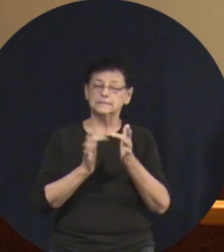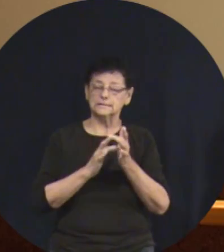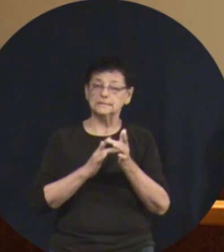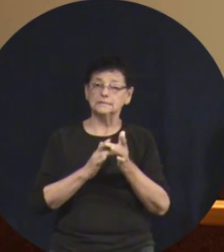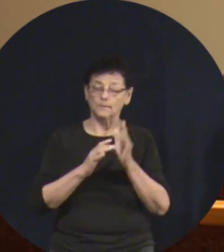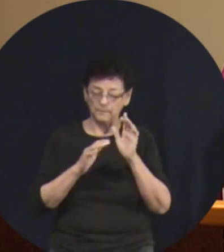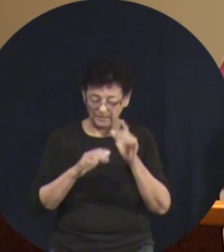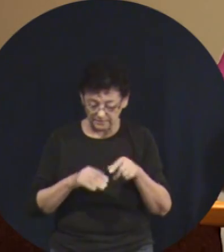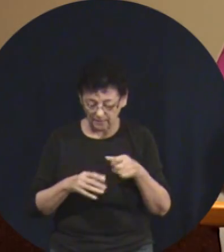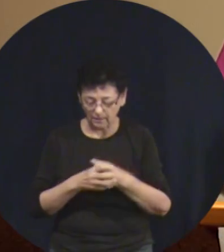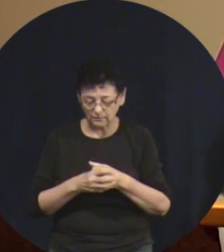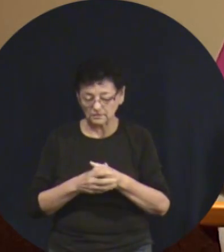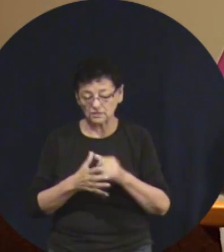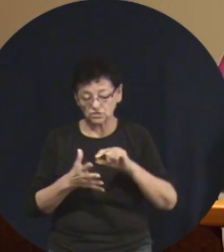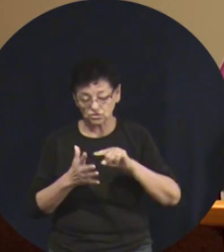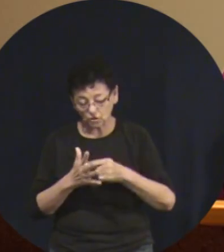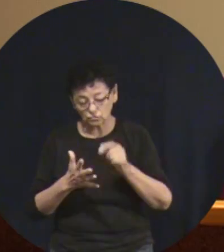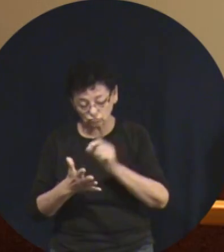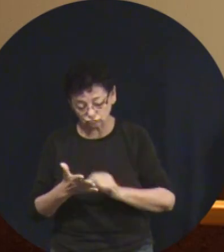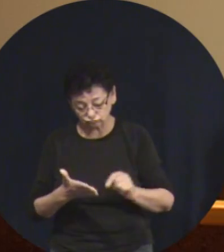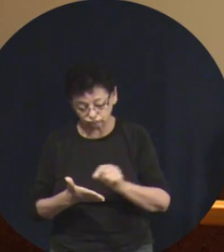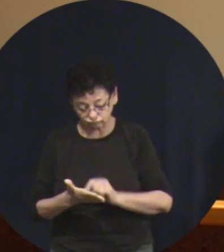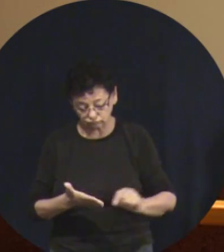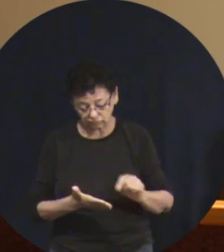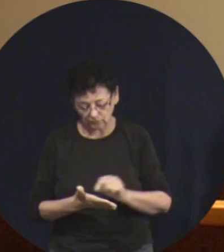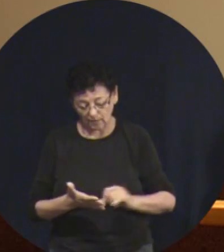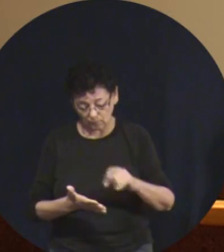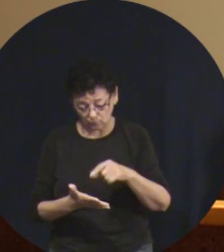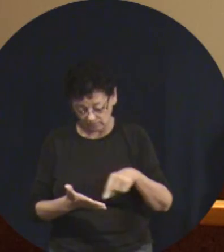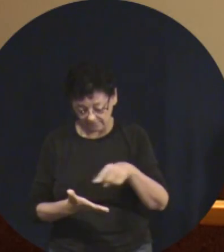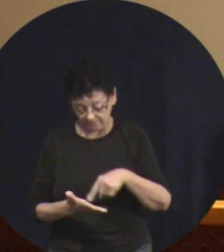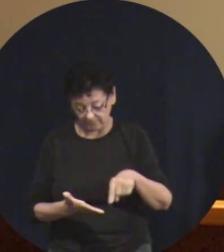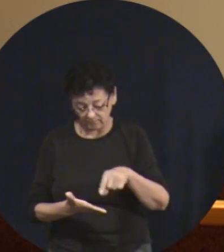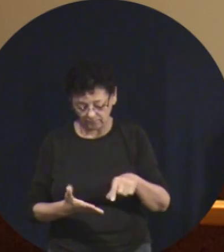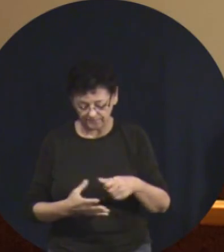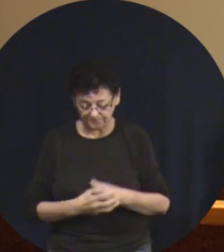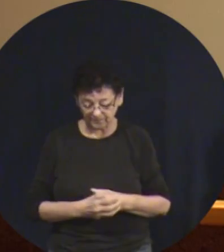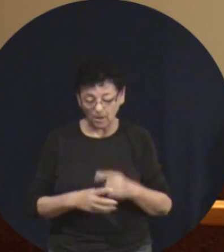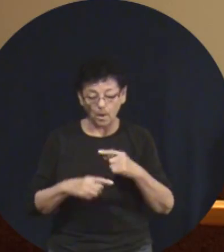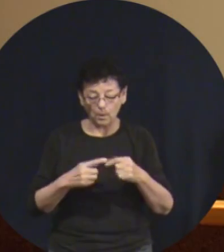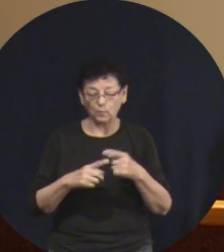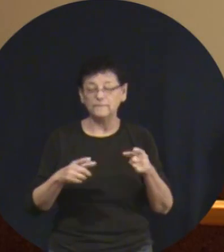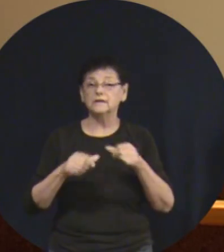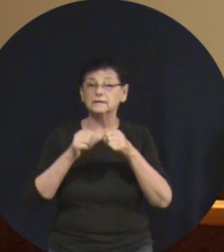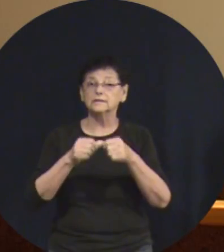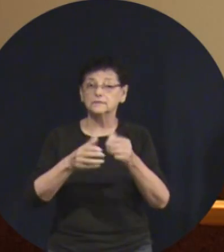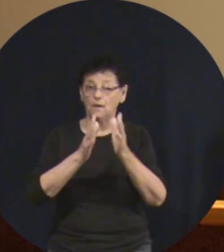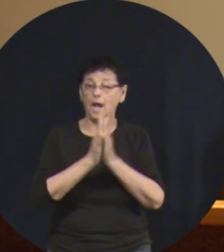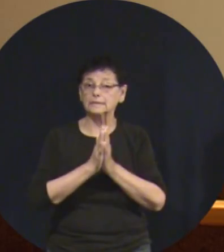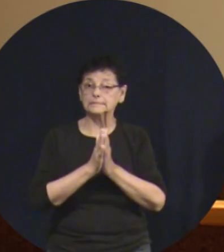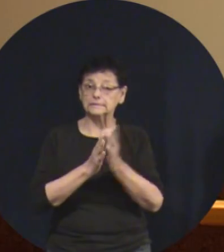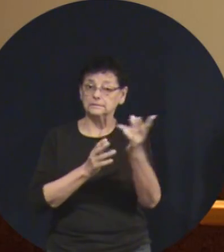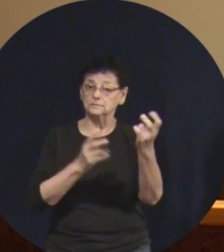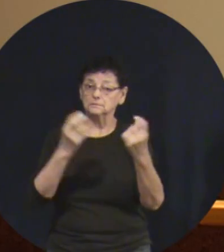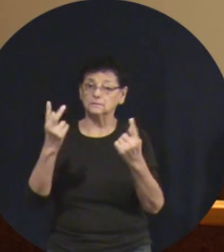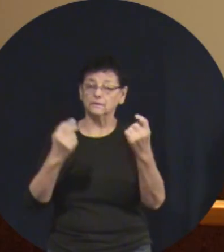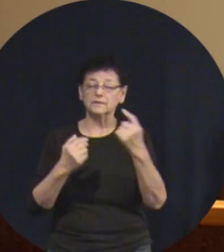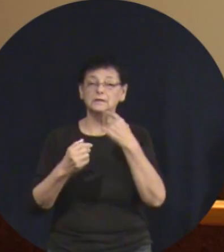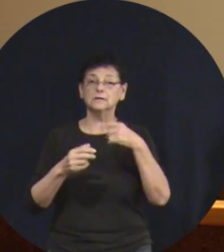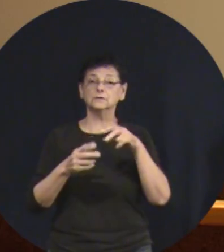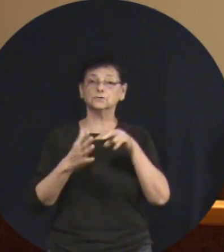Jesus bent down and began to write on the ground with his finger. But when they continued asking him,